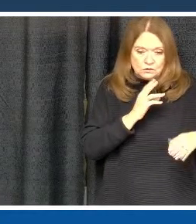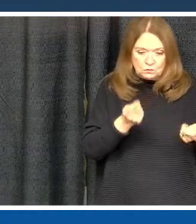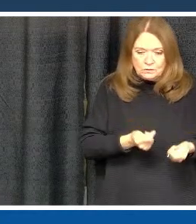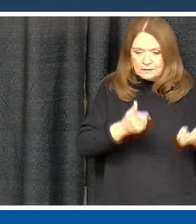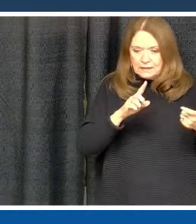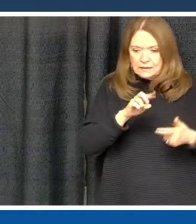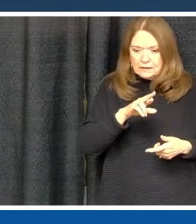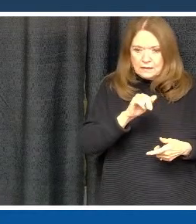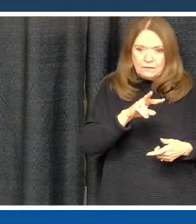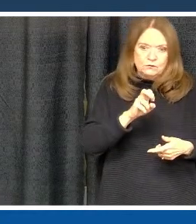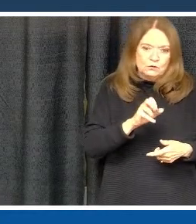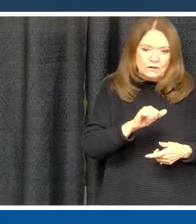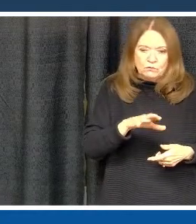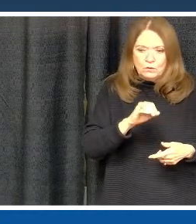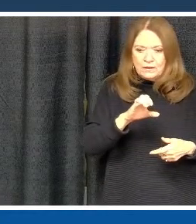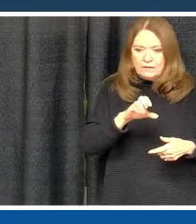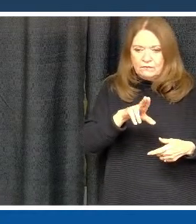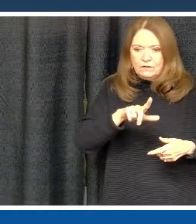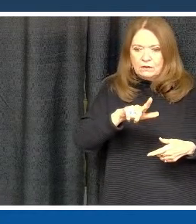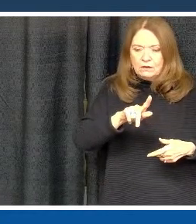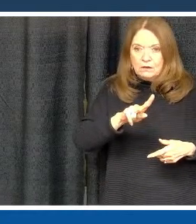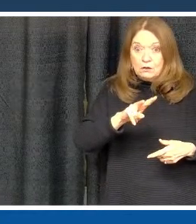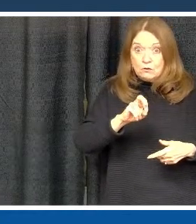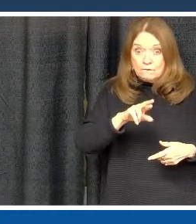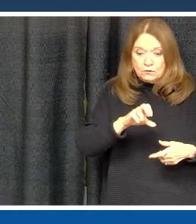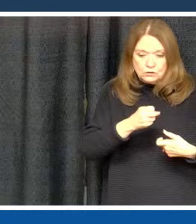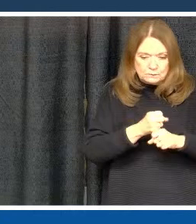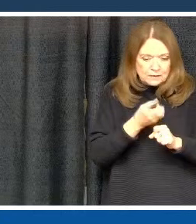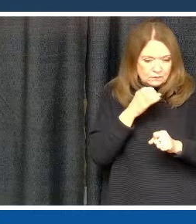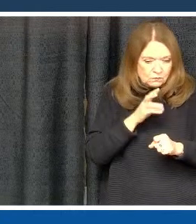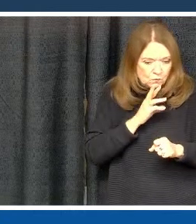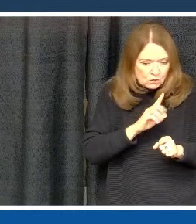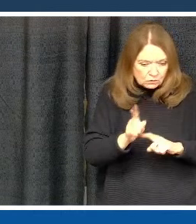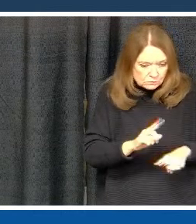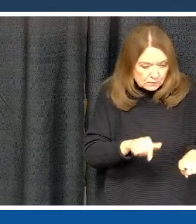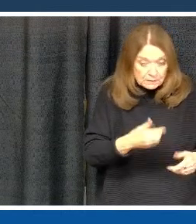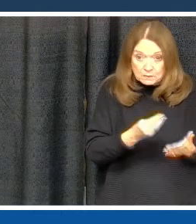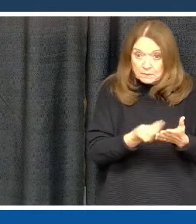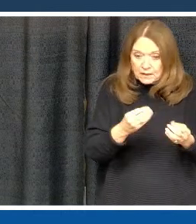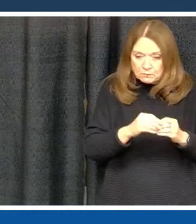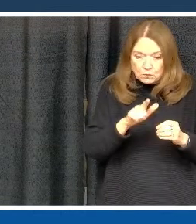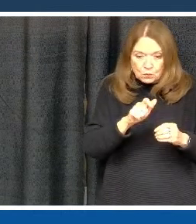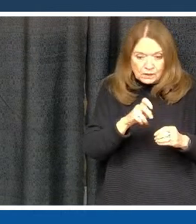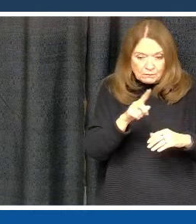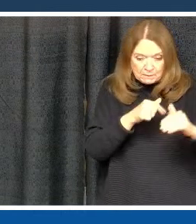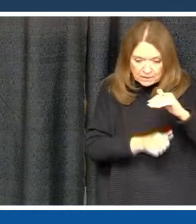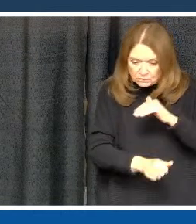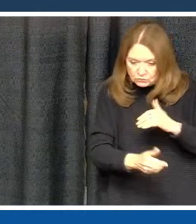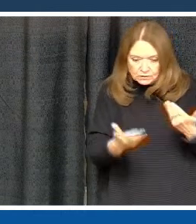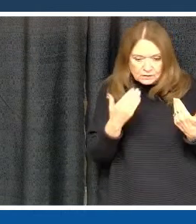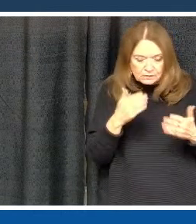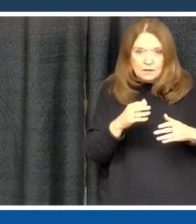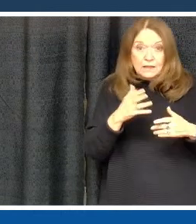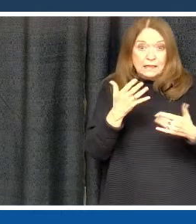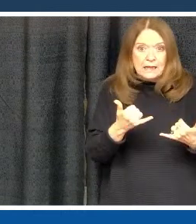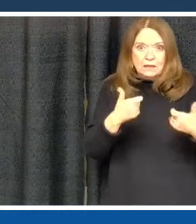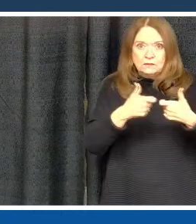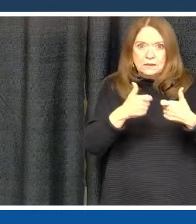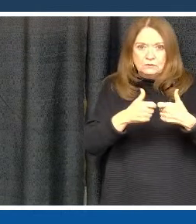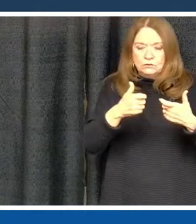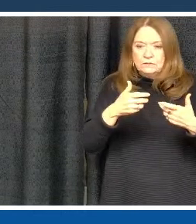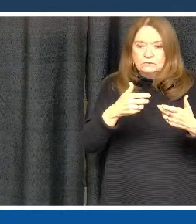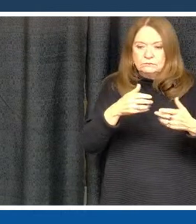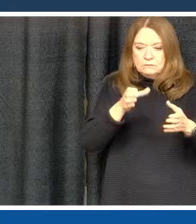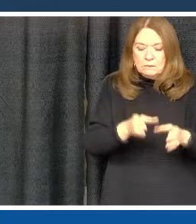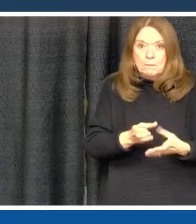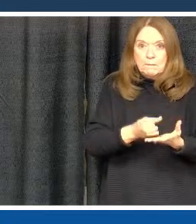the culverts, we're trying to reroute the water. Maybe we're buying additional land, maybe we're carrying it underneath. We also have these poles now that have to be buried. The